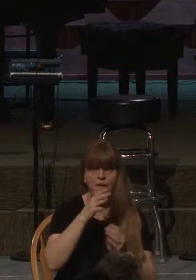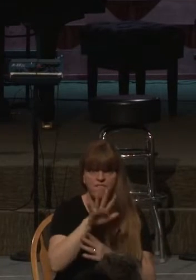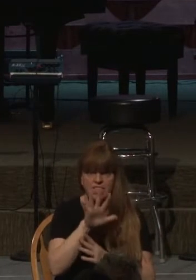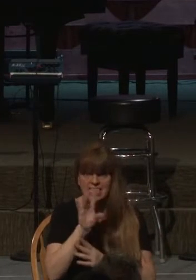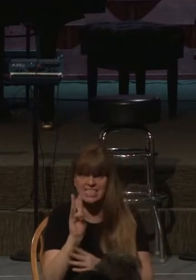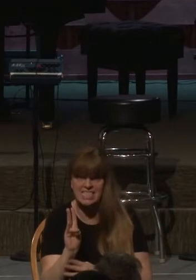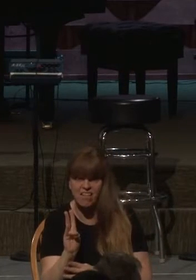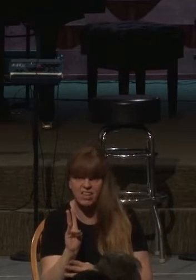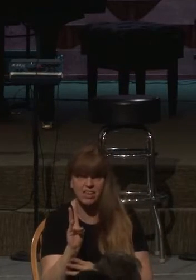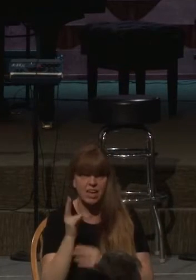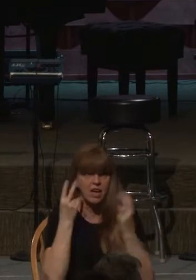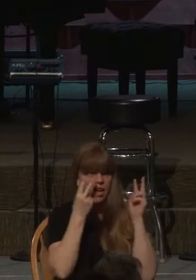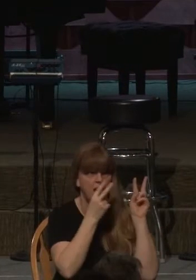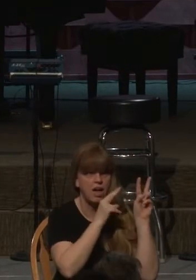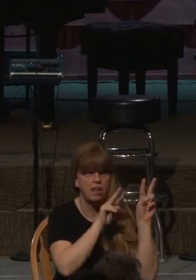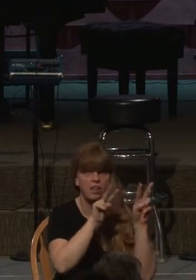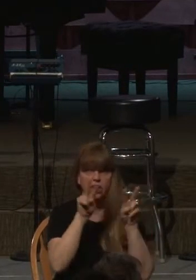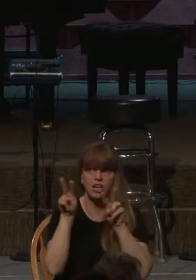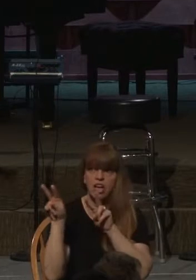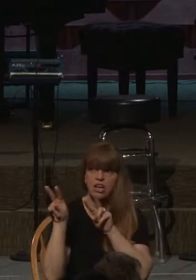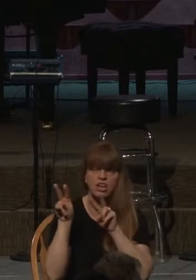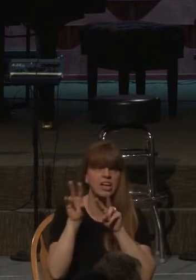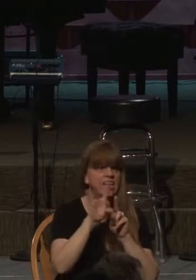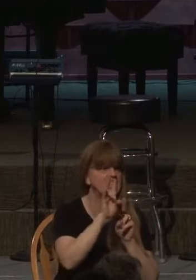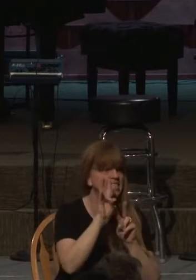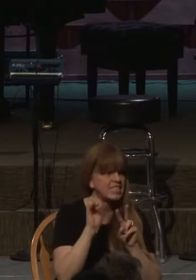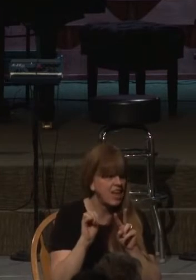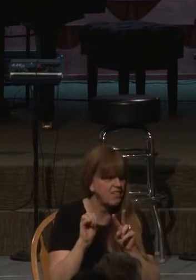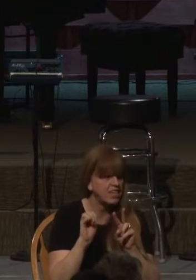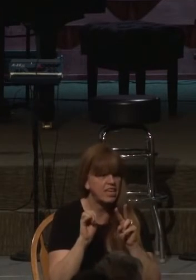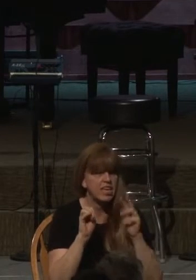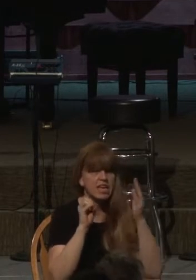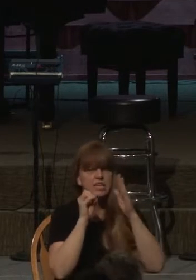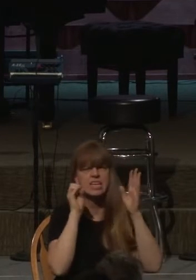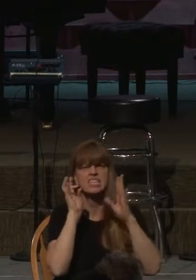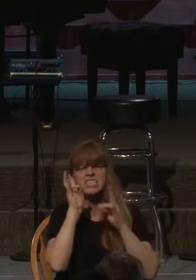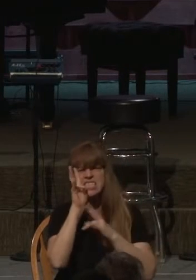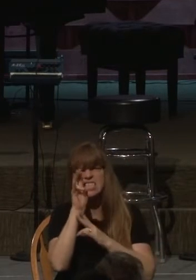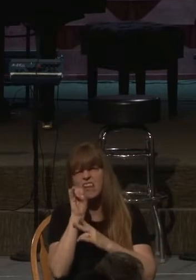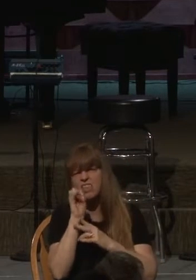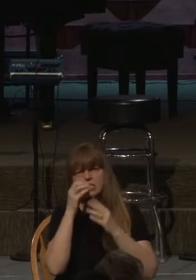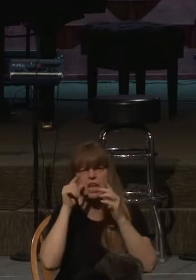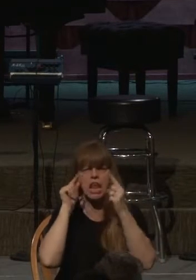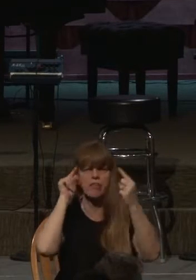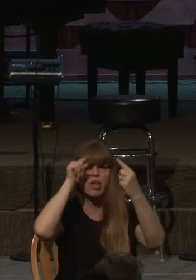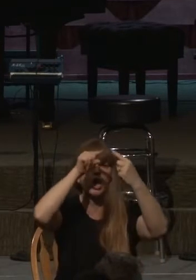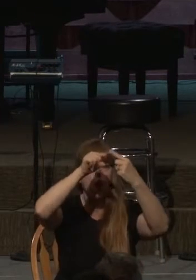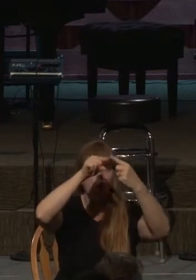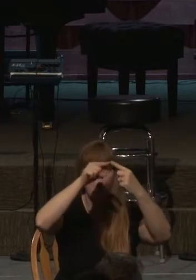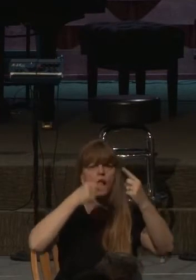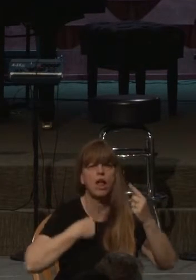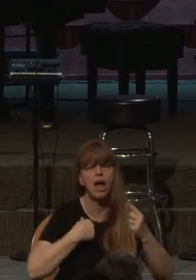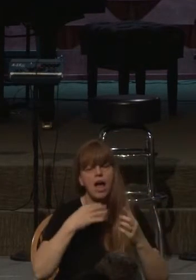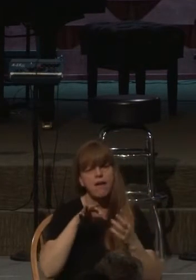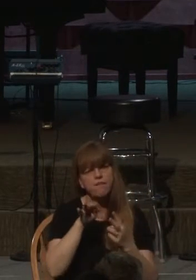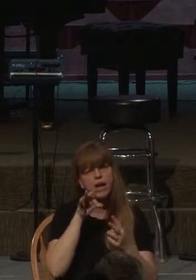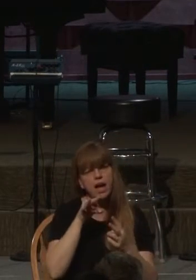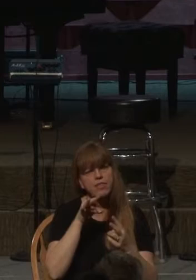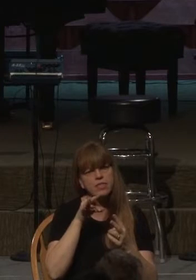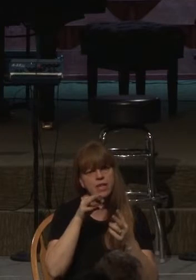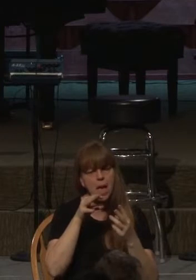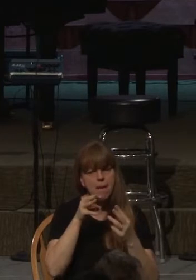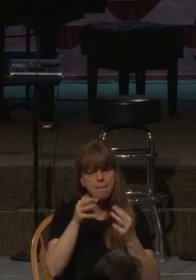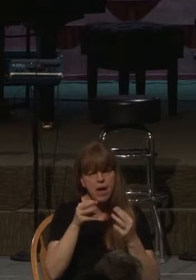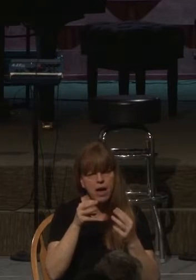out to the age of 70 as a benchmark, I find that this mission and vision